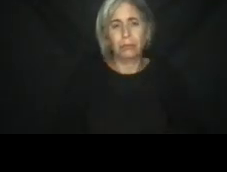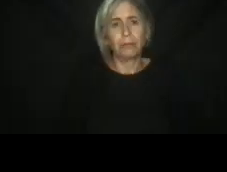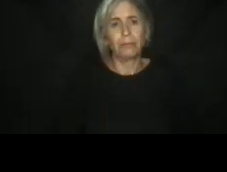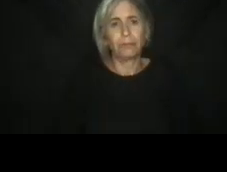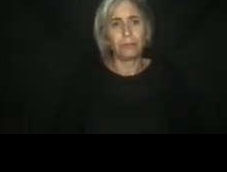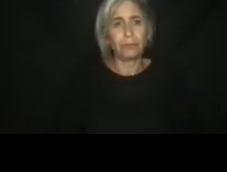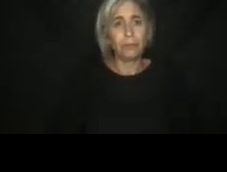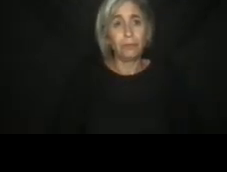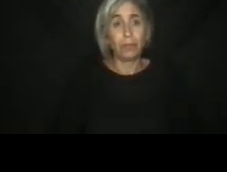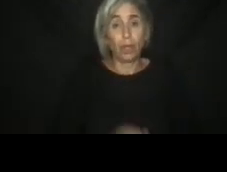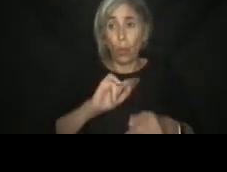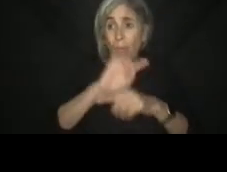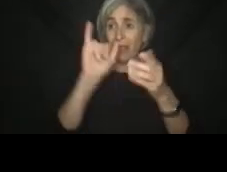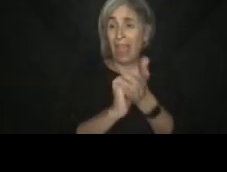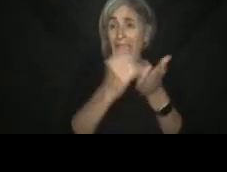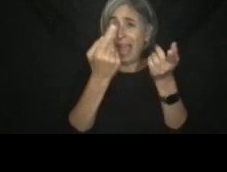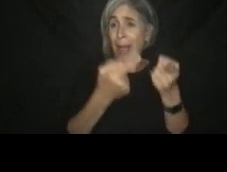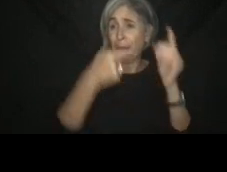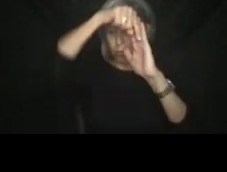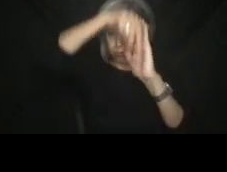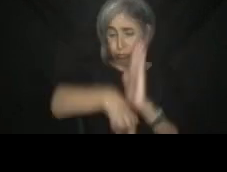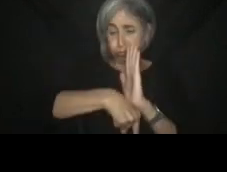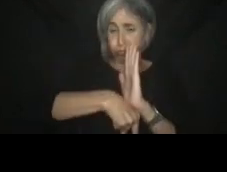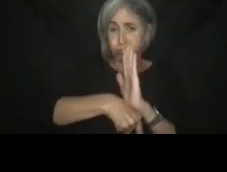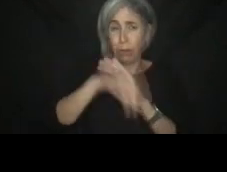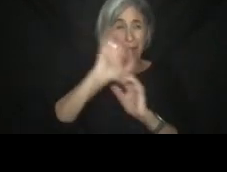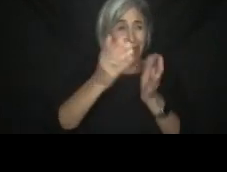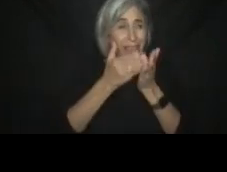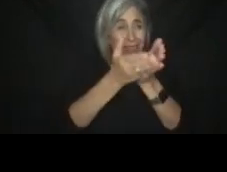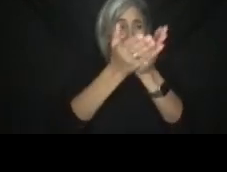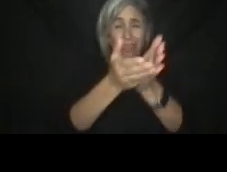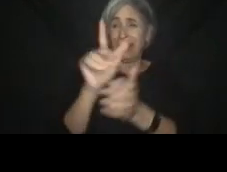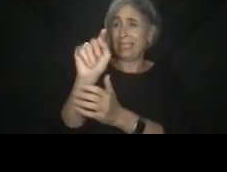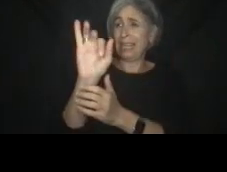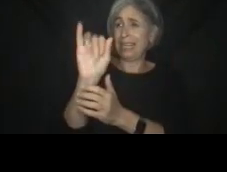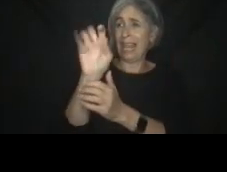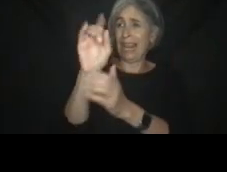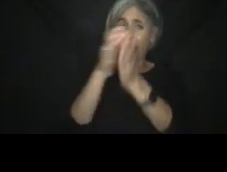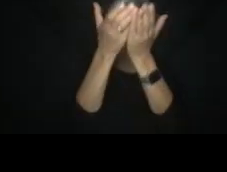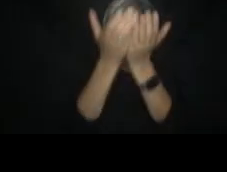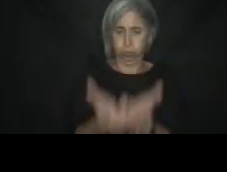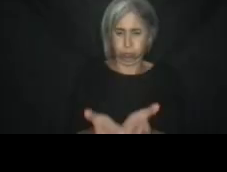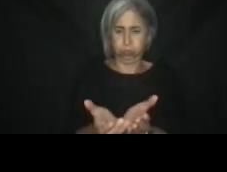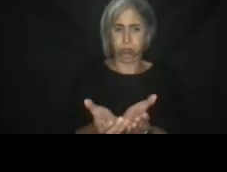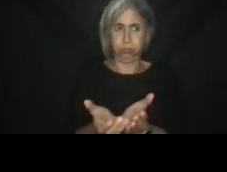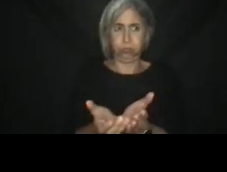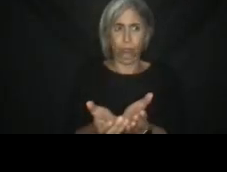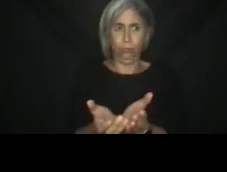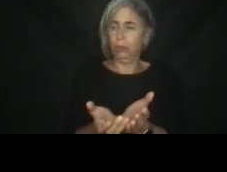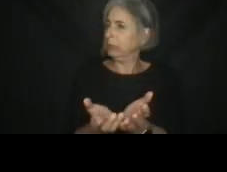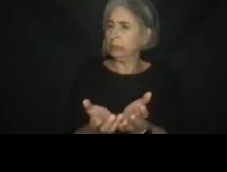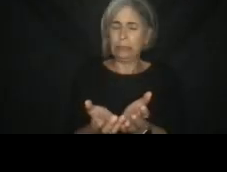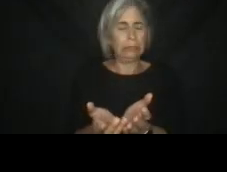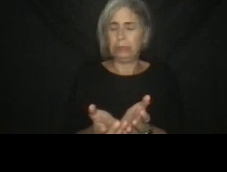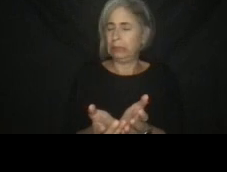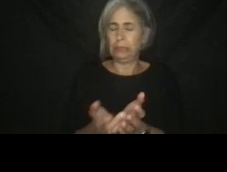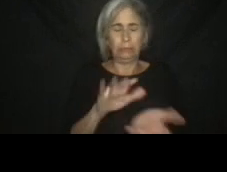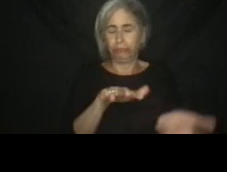And when that ship sank, it's gonna be like the Titanic. You better get a hold.